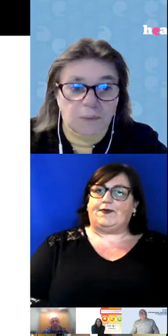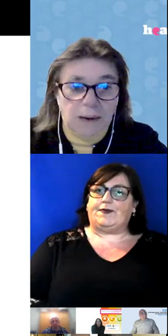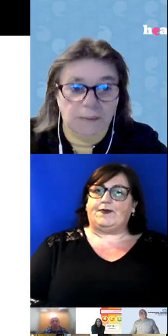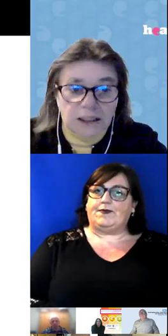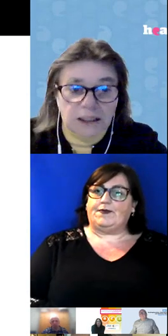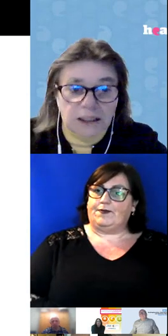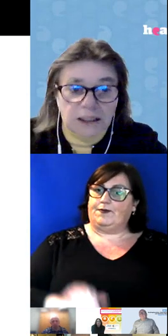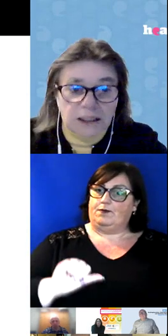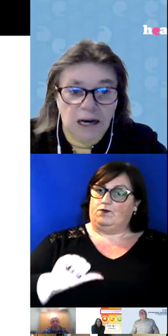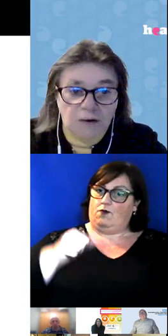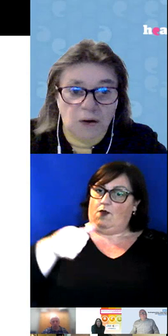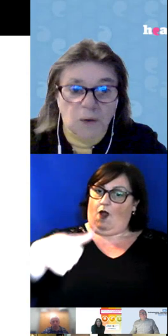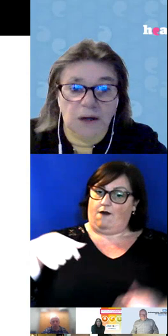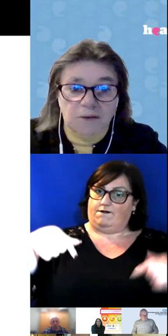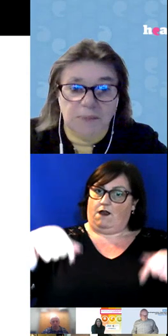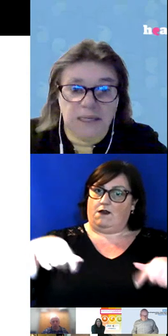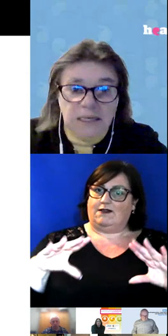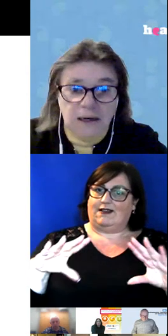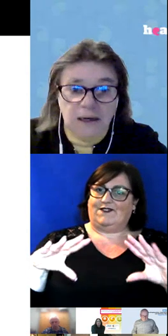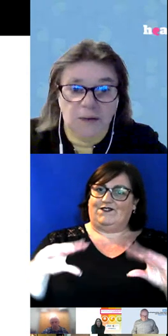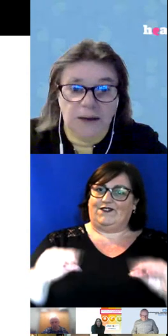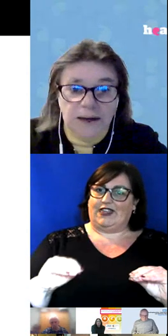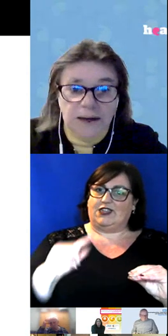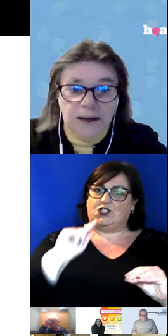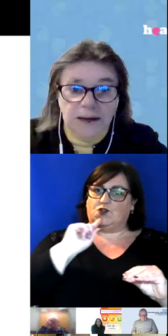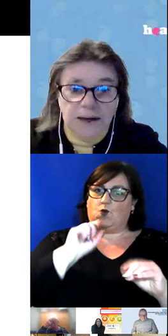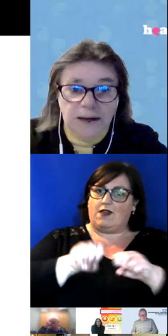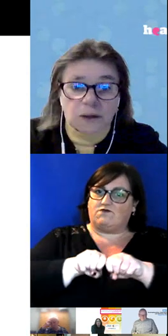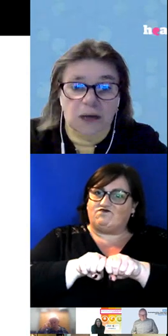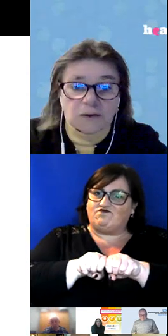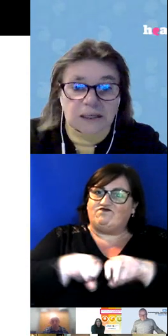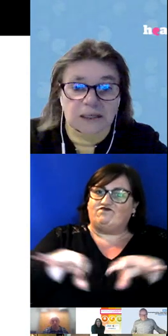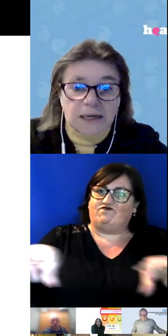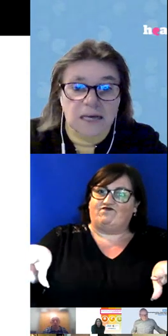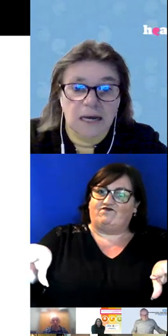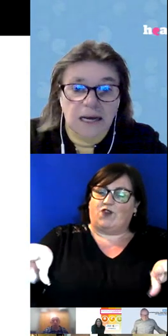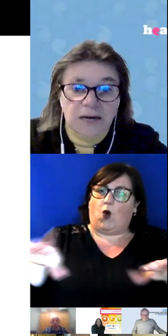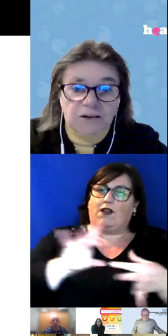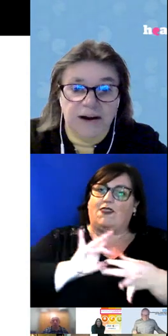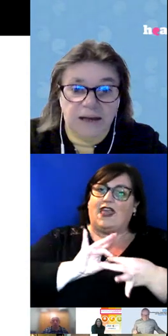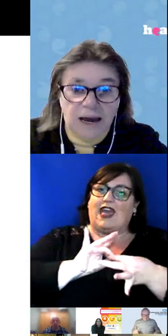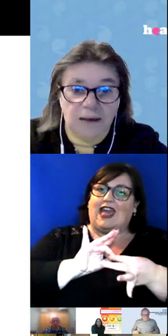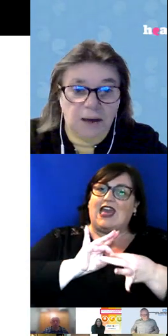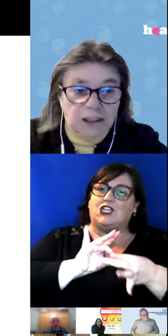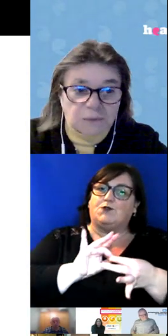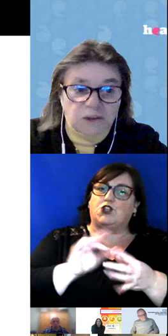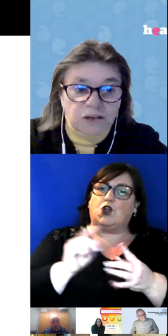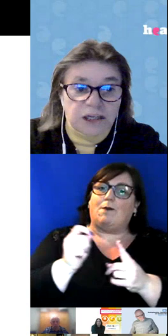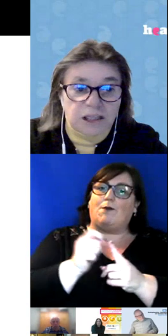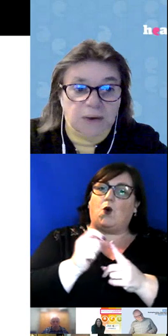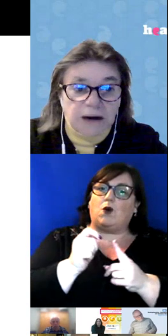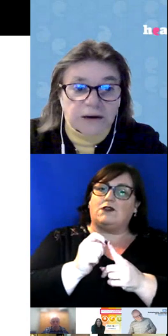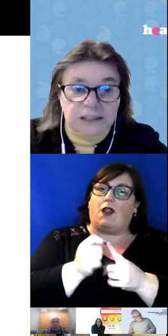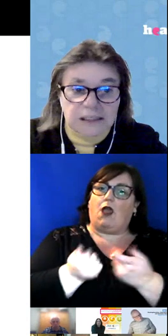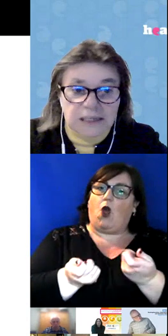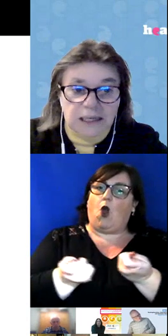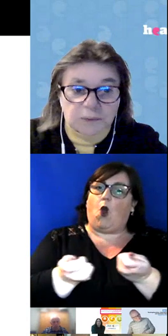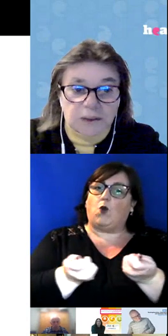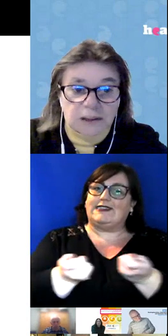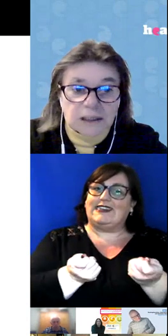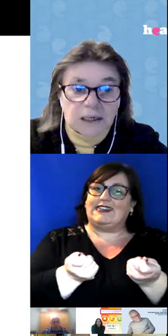we will publish a recording of the meeting on the engagement portal hosting the Integrated Care Partnership Strategic